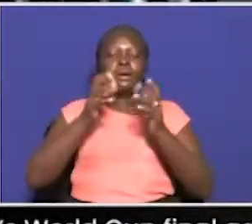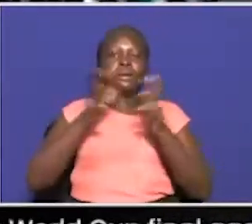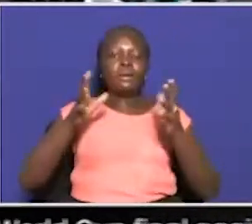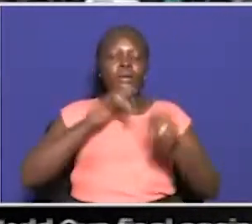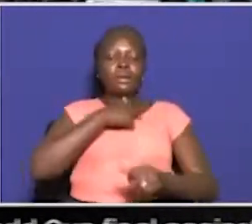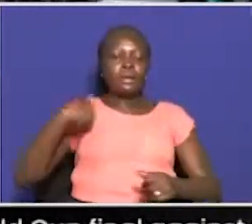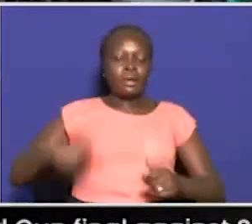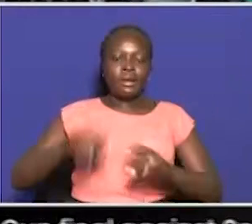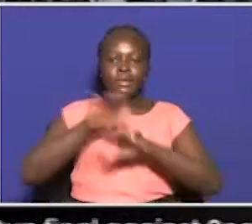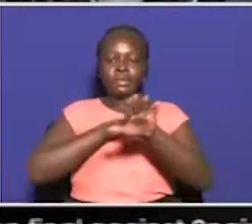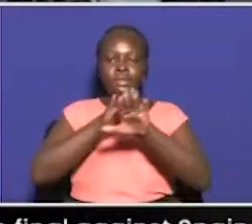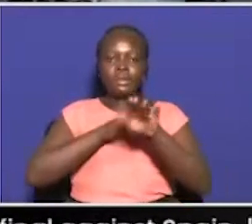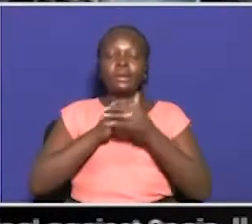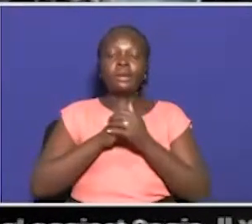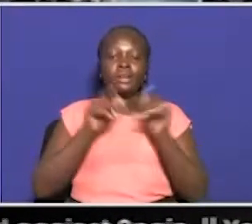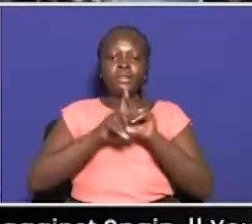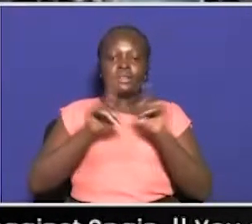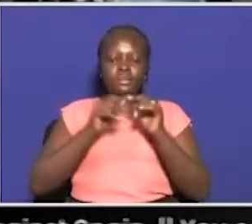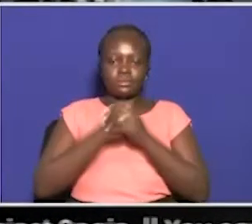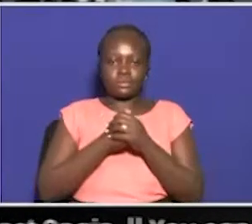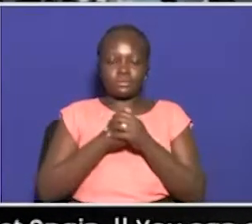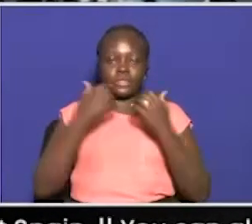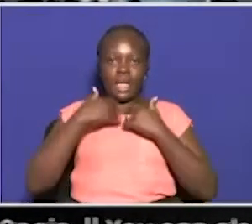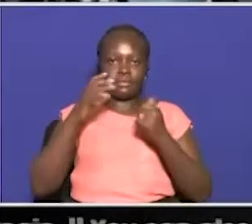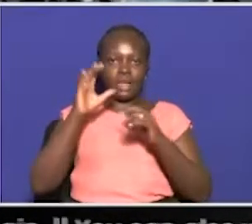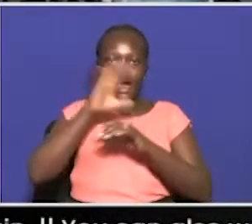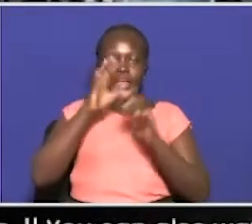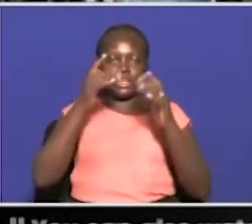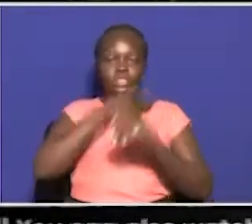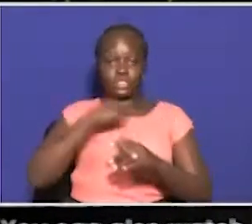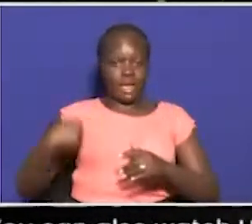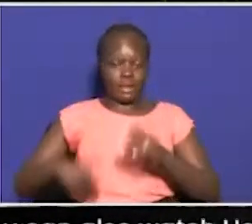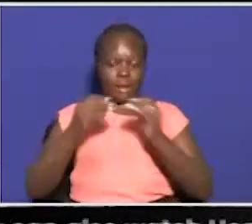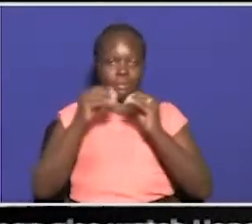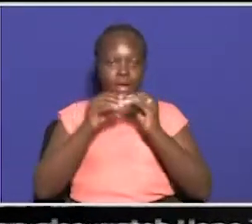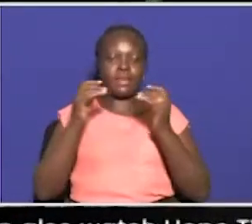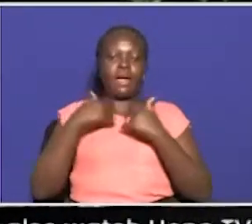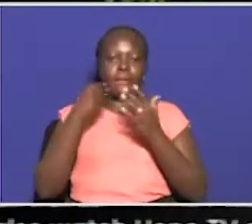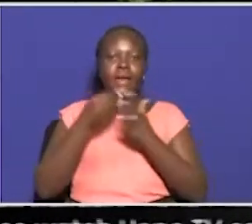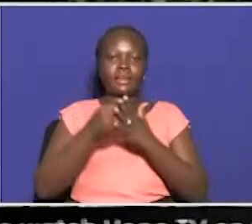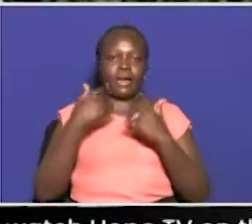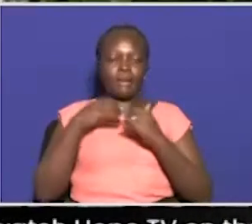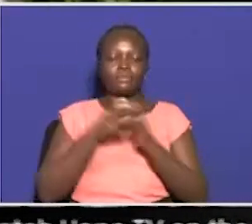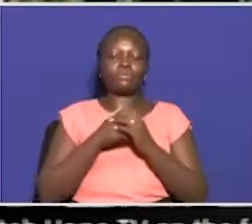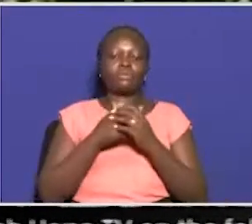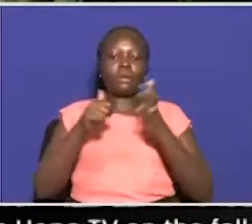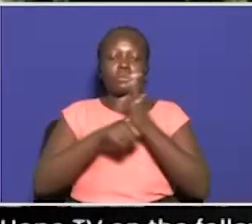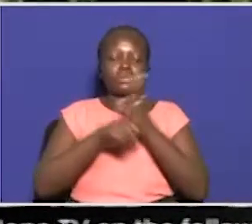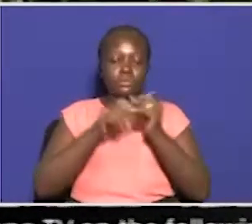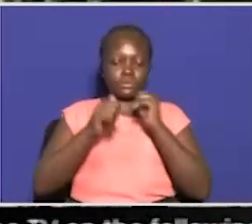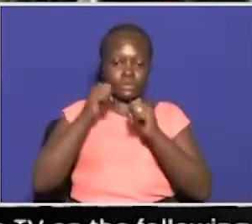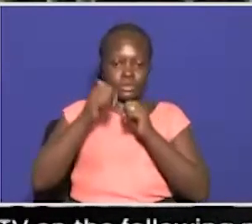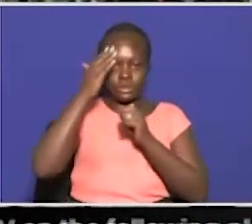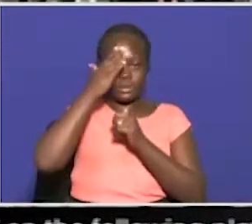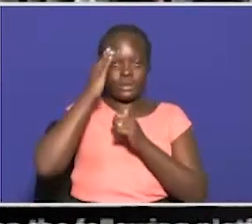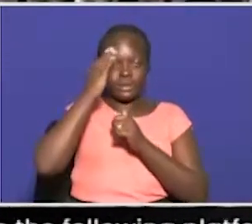China's slowdown. The yen was weak, hovering in an intervention zone last year that triggered intervention, but the